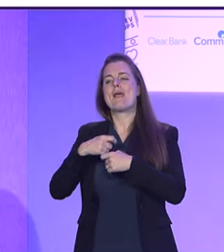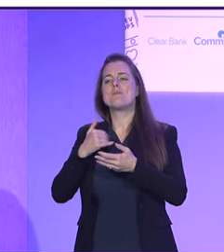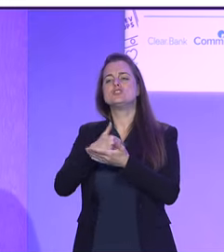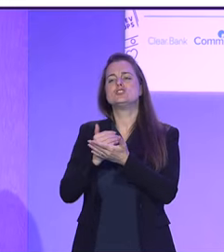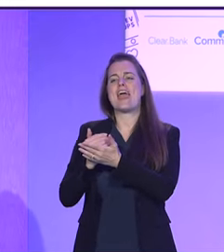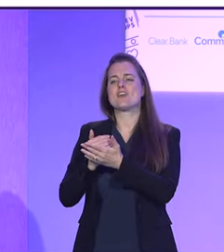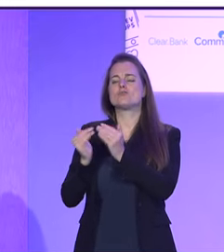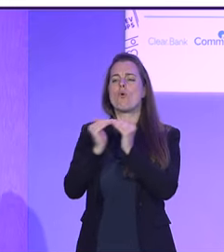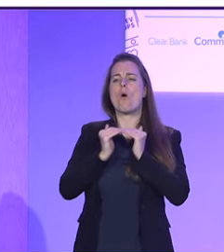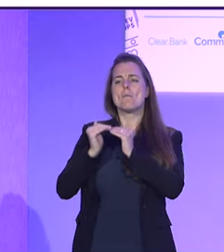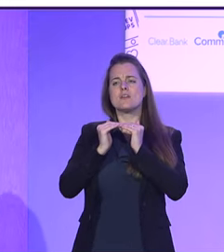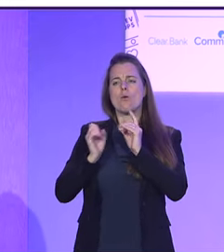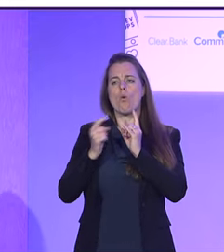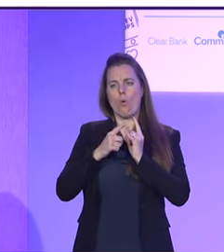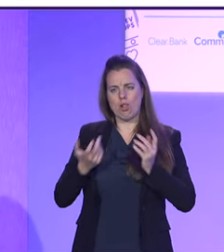The second